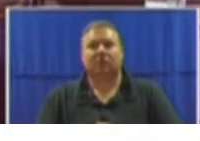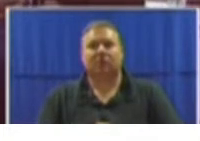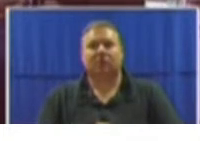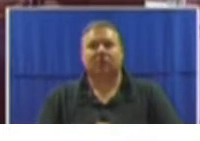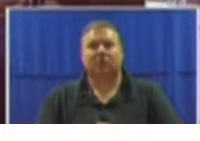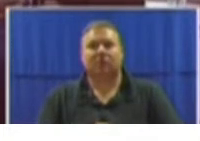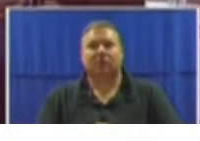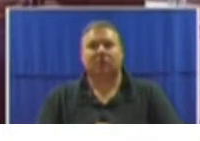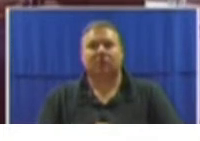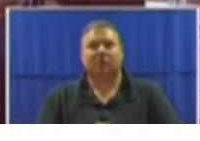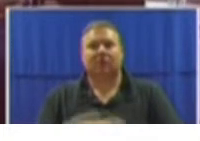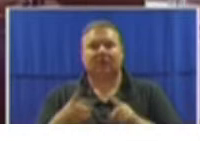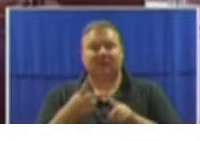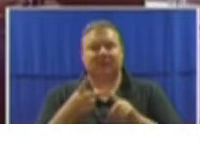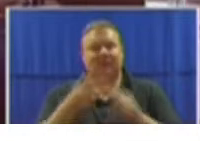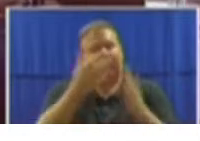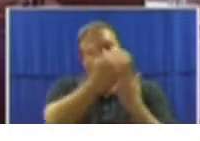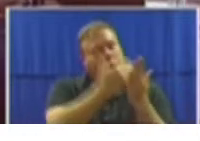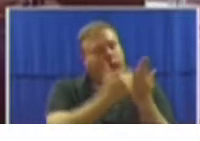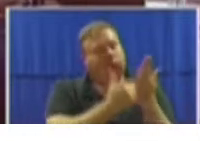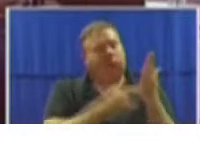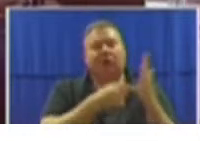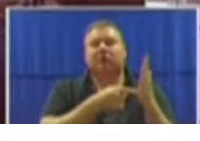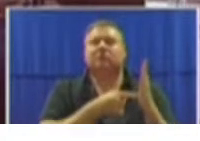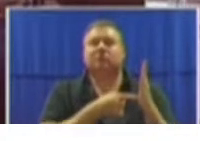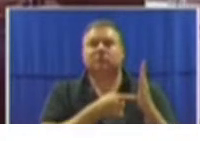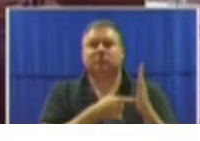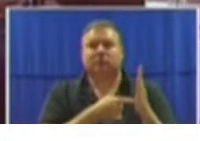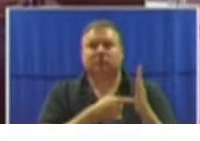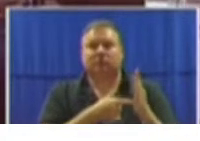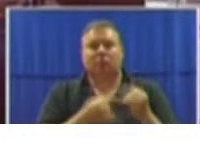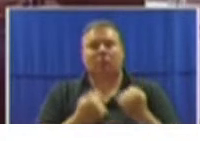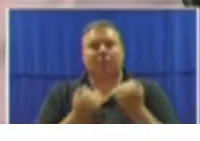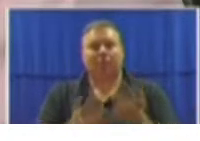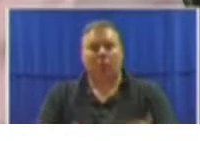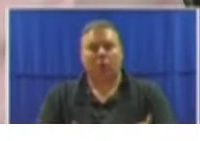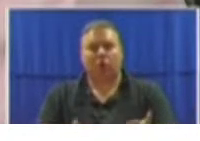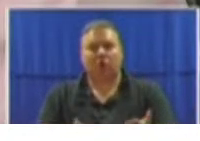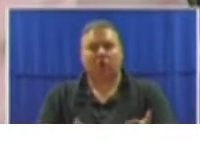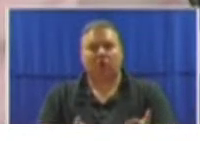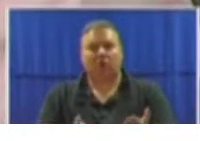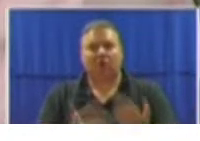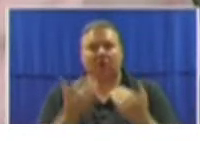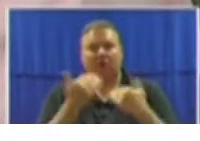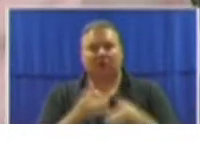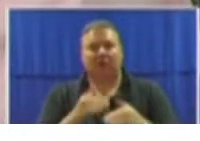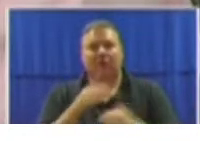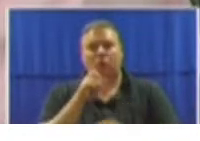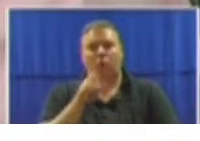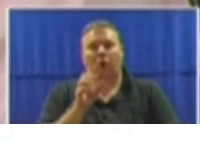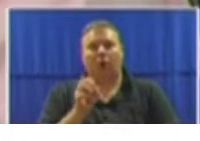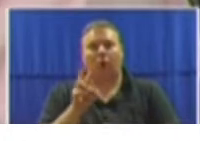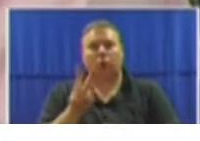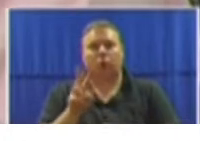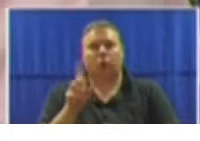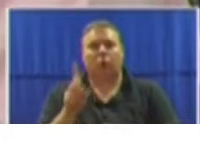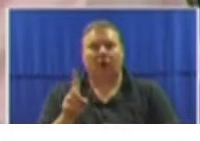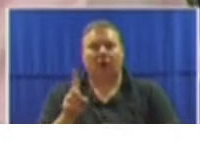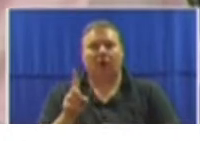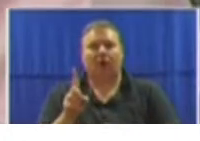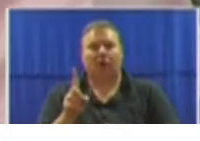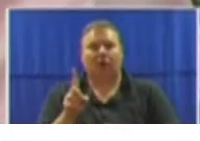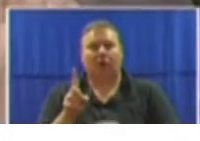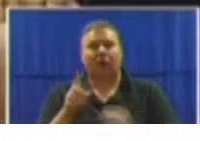The second item now on the order paper is a motion moved in terms of section 1021 of the